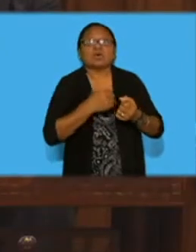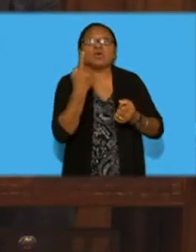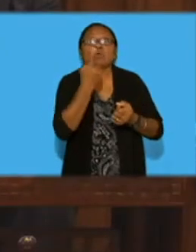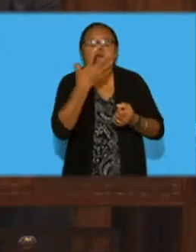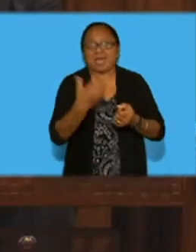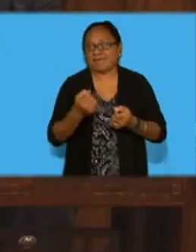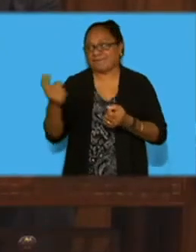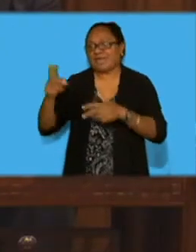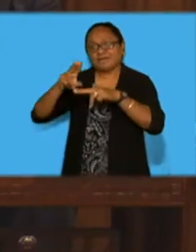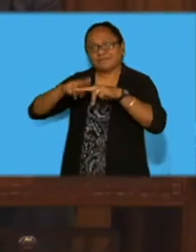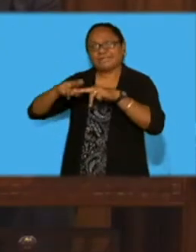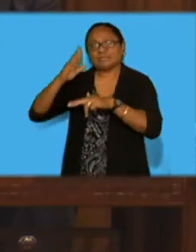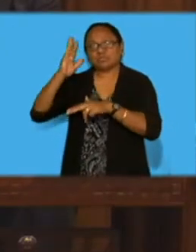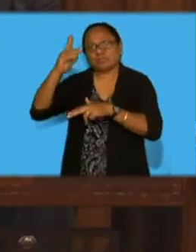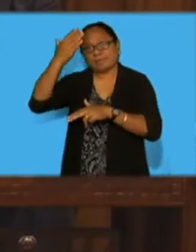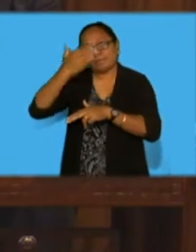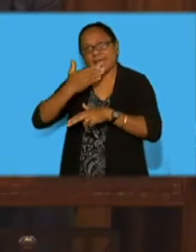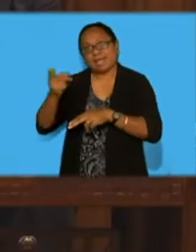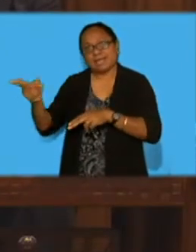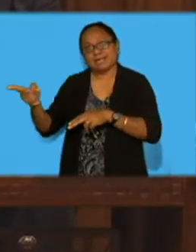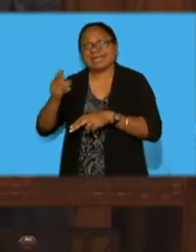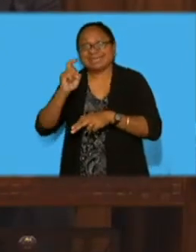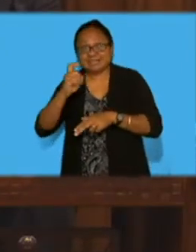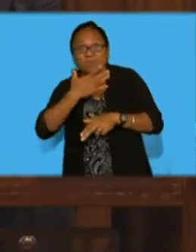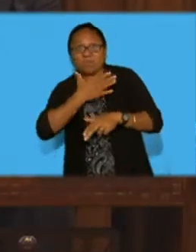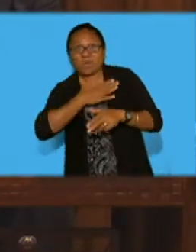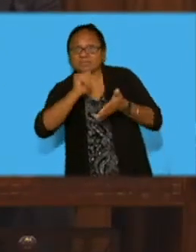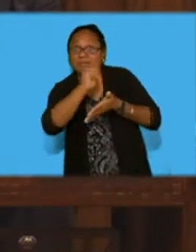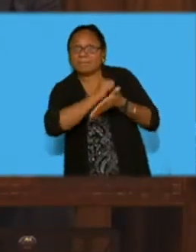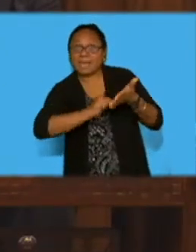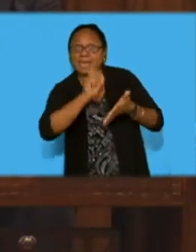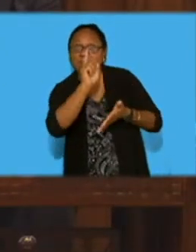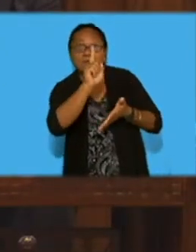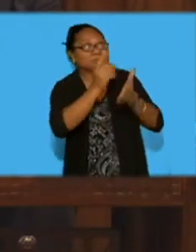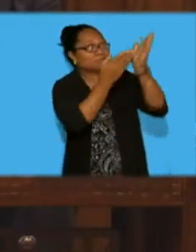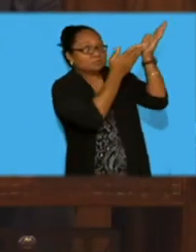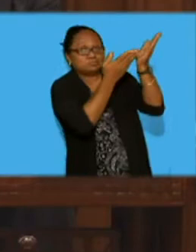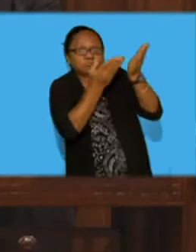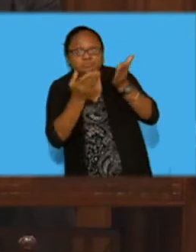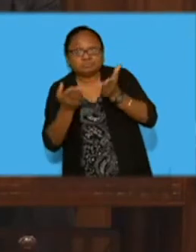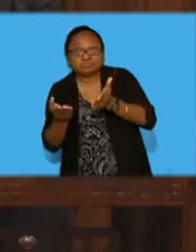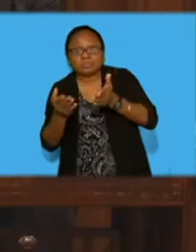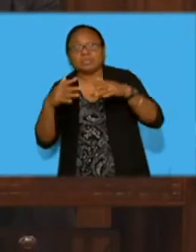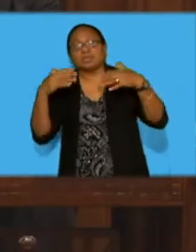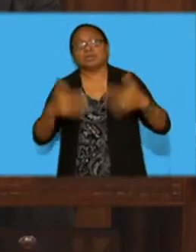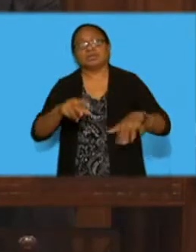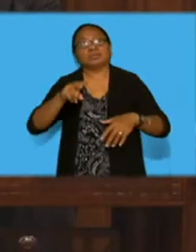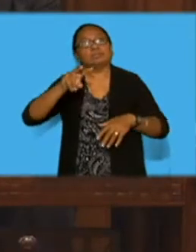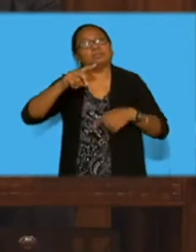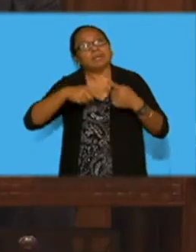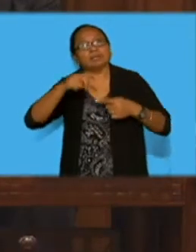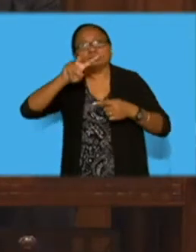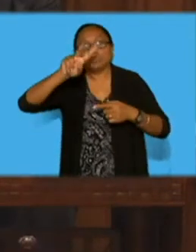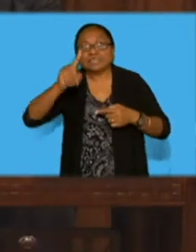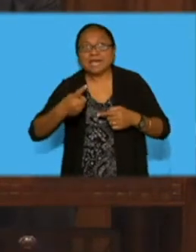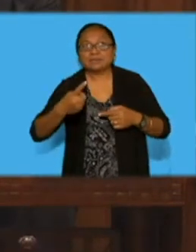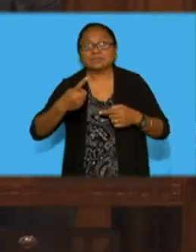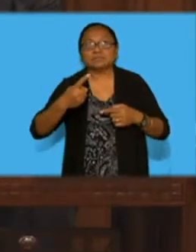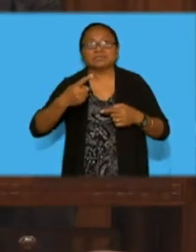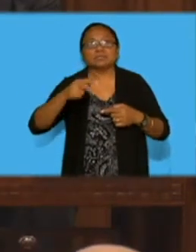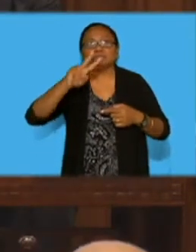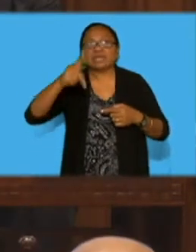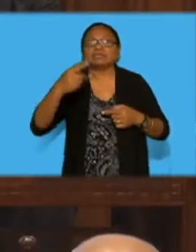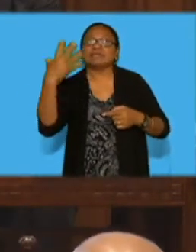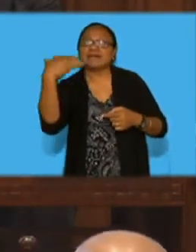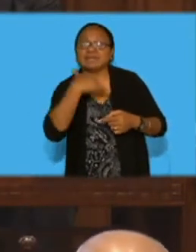Blind, and the cost of getting one to Fiji is around approximately 2,000 to 2,500 Fijian dollars, Madam